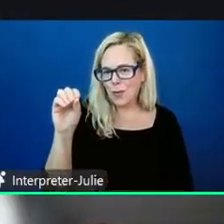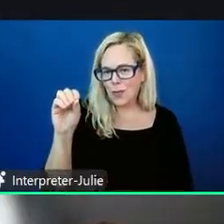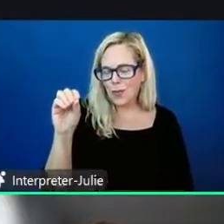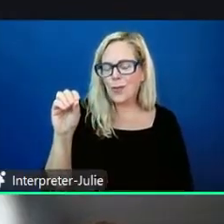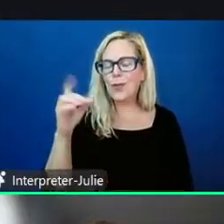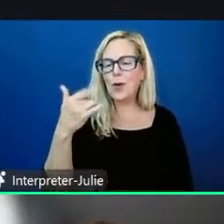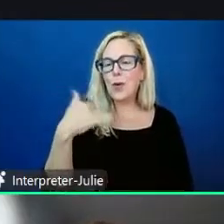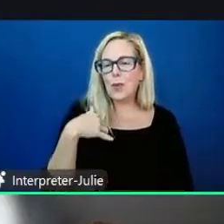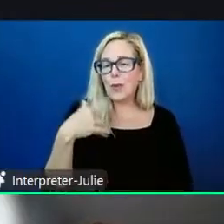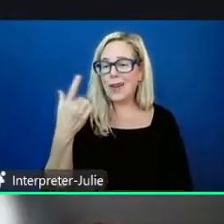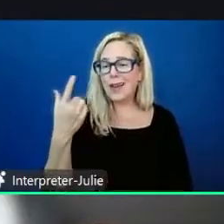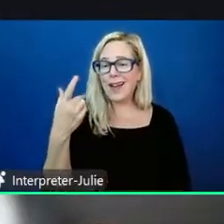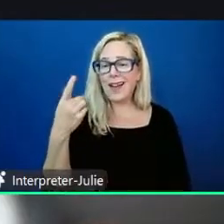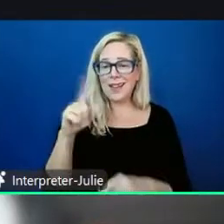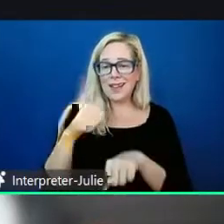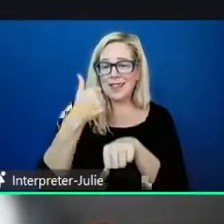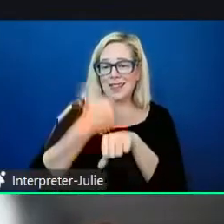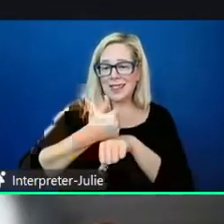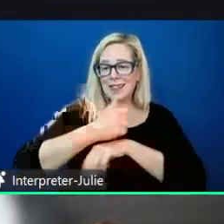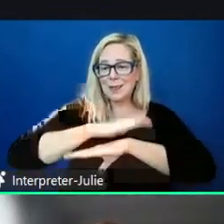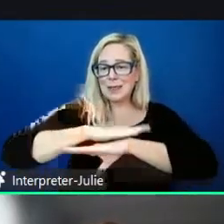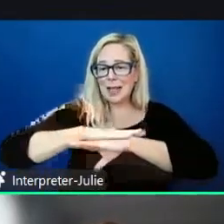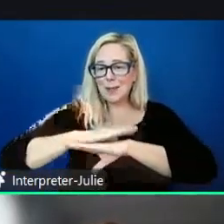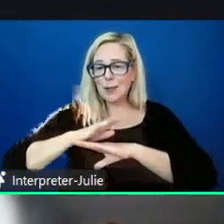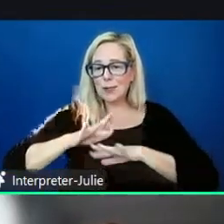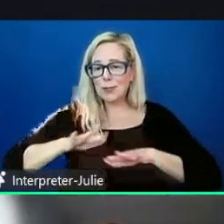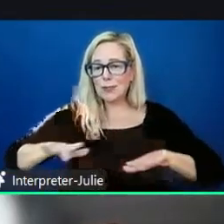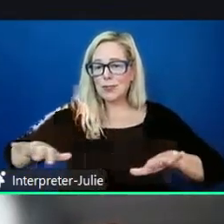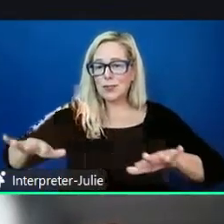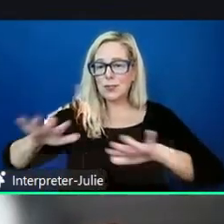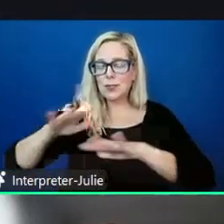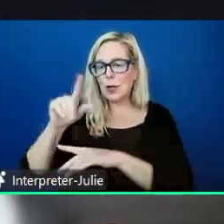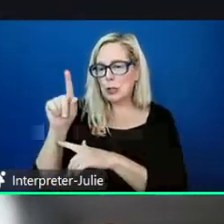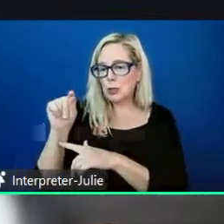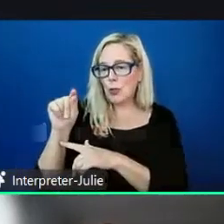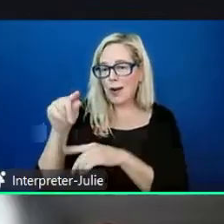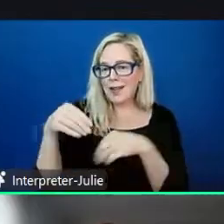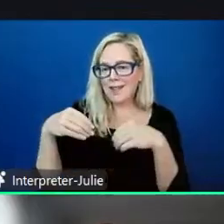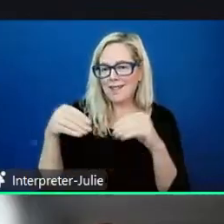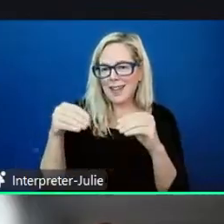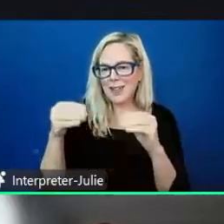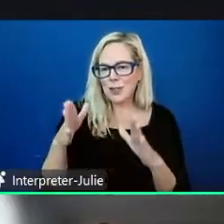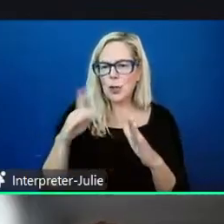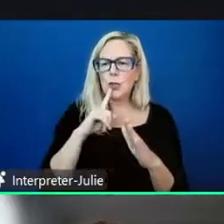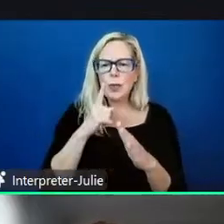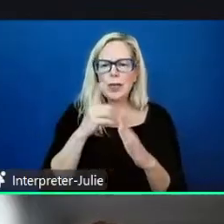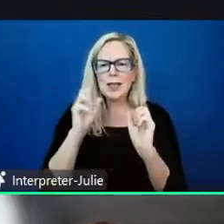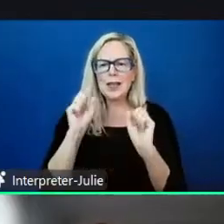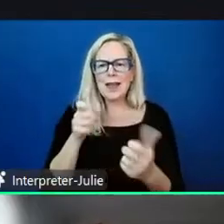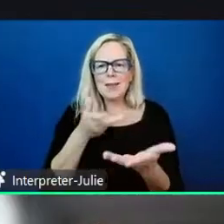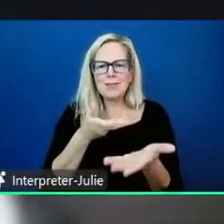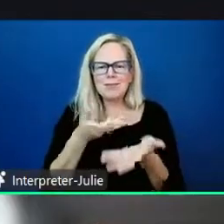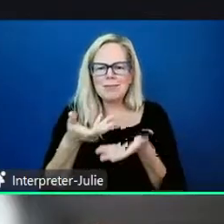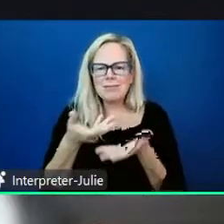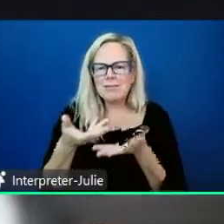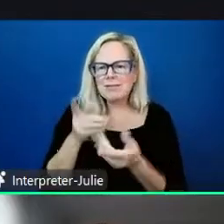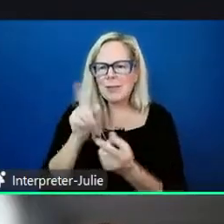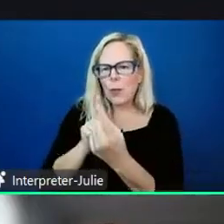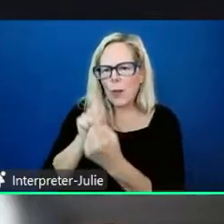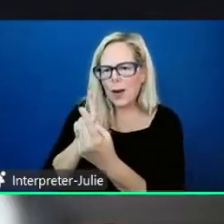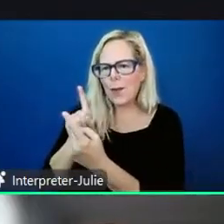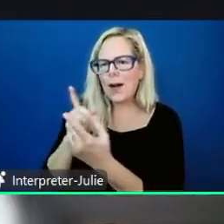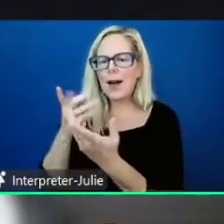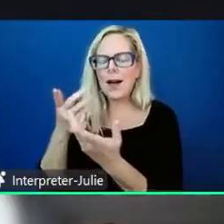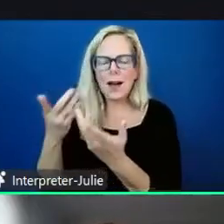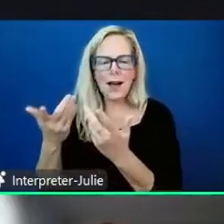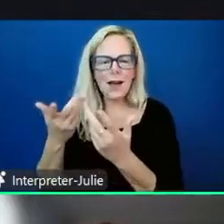20+ vendors that came, and people could come and have real intimate one-on-one conversations. Some of our external partners